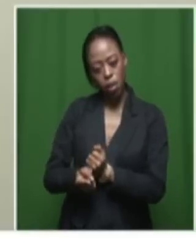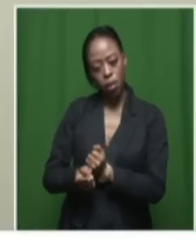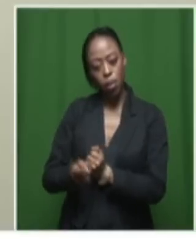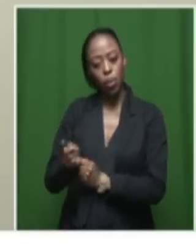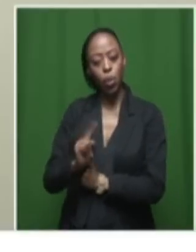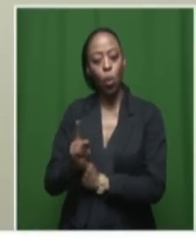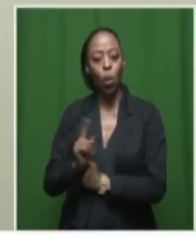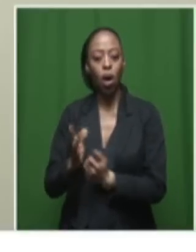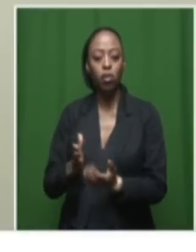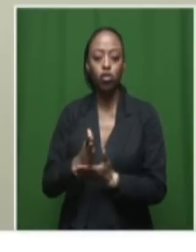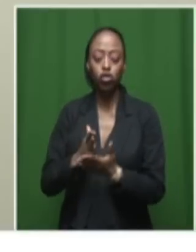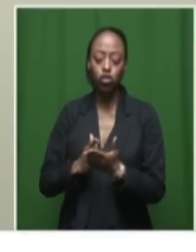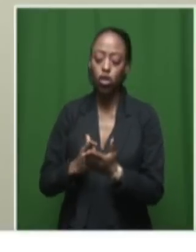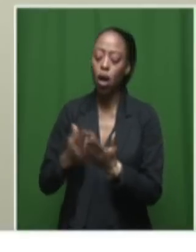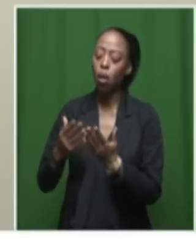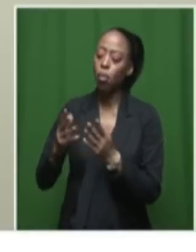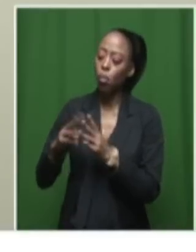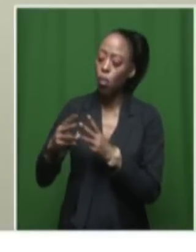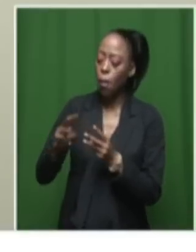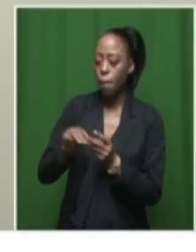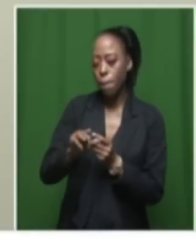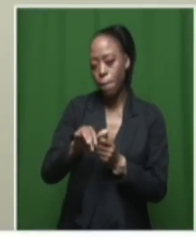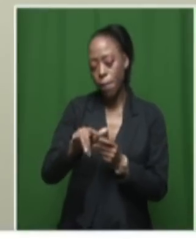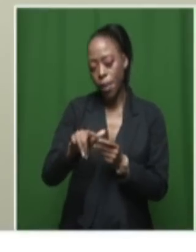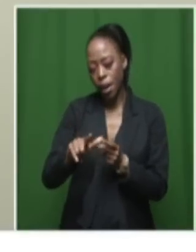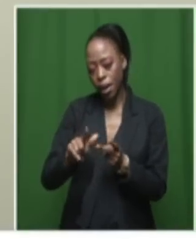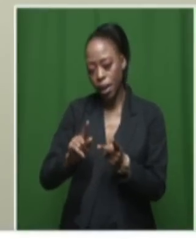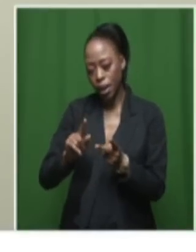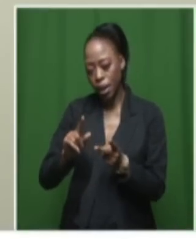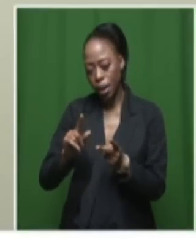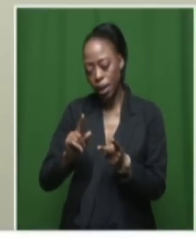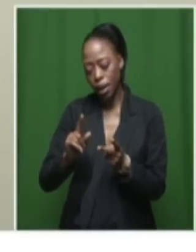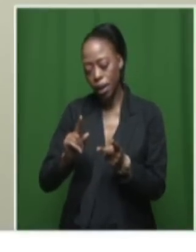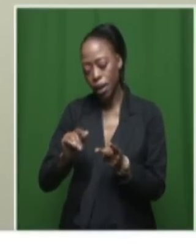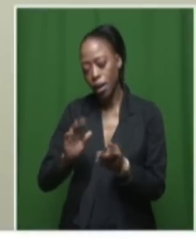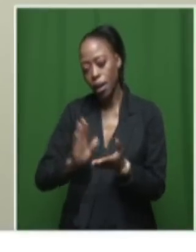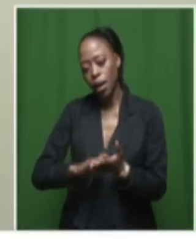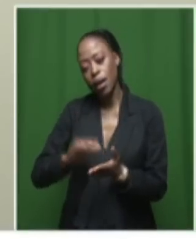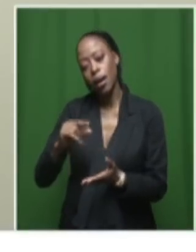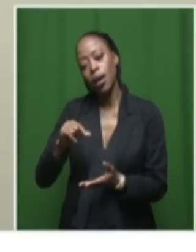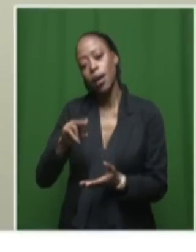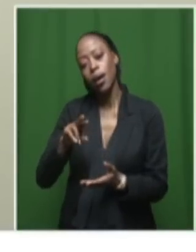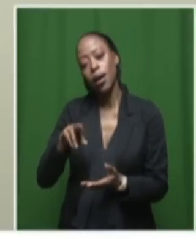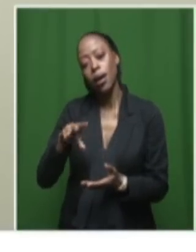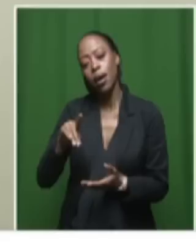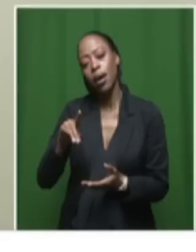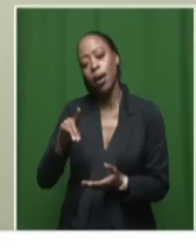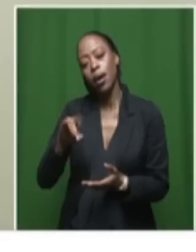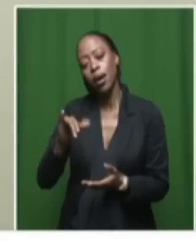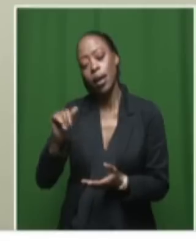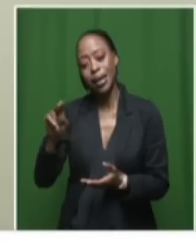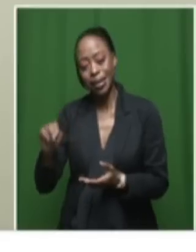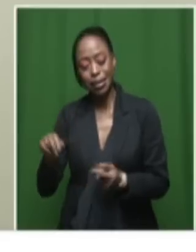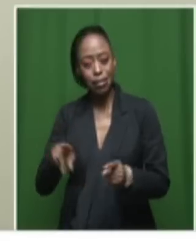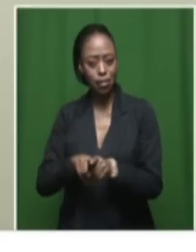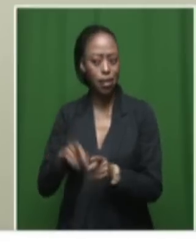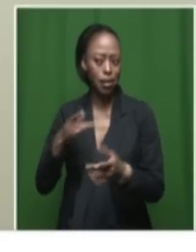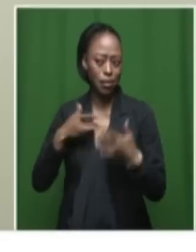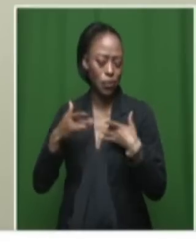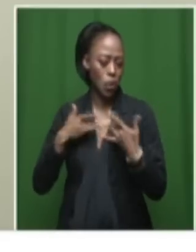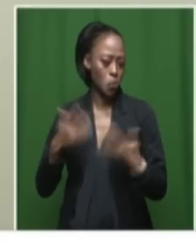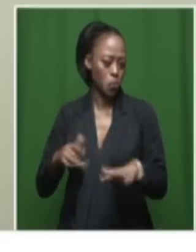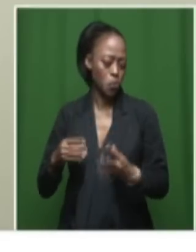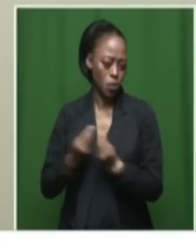the publications, the Mail and Guardian in particular, where we are also particularly worried about what we found